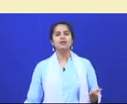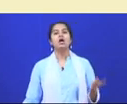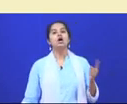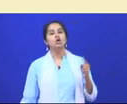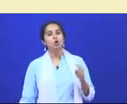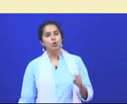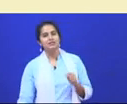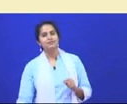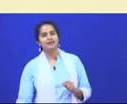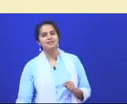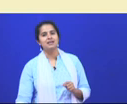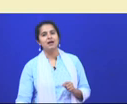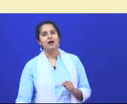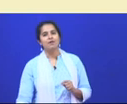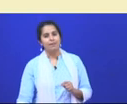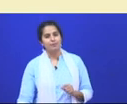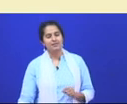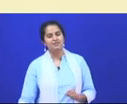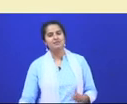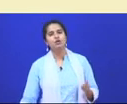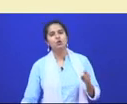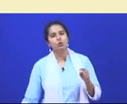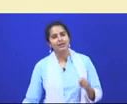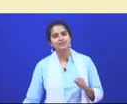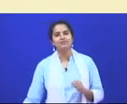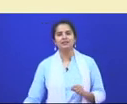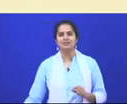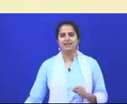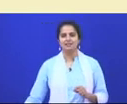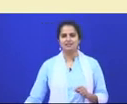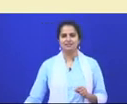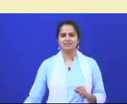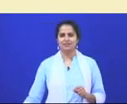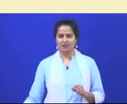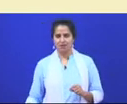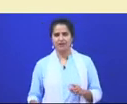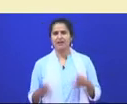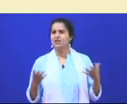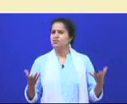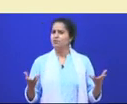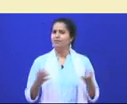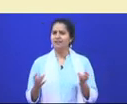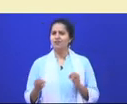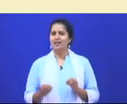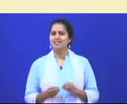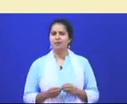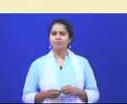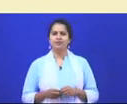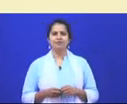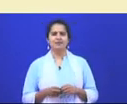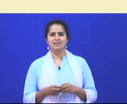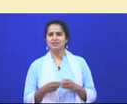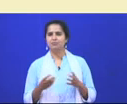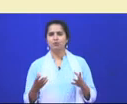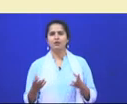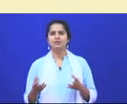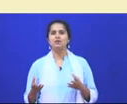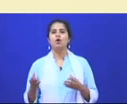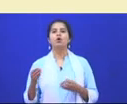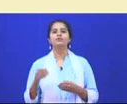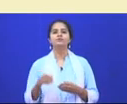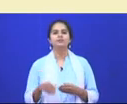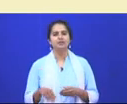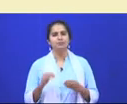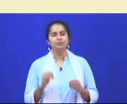other words, locative case represents the locative in the sentence. Alright, so if I give you an example, if I say the book